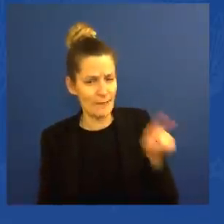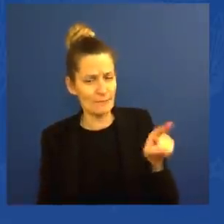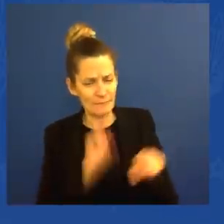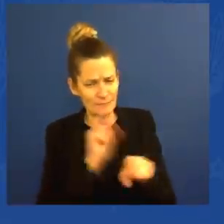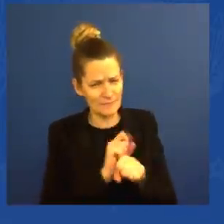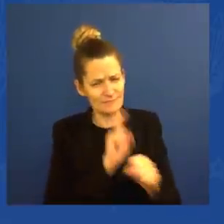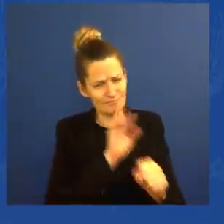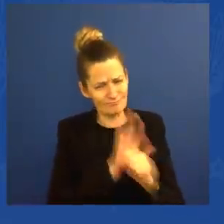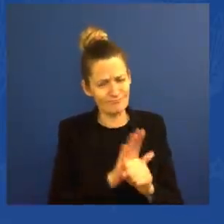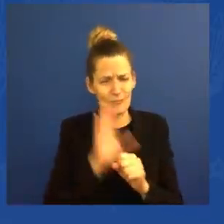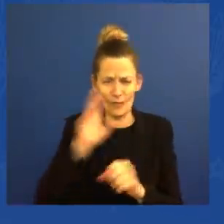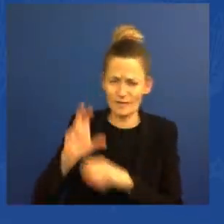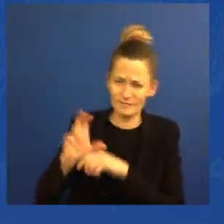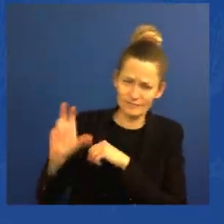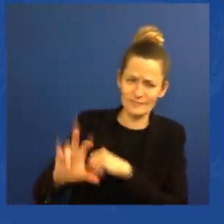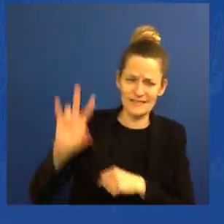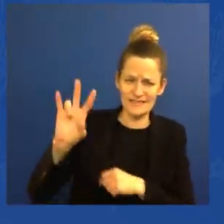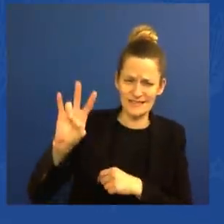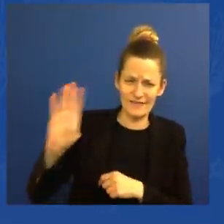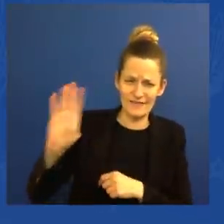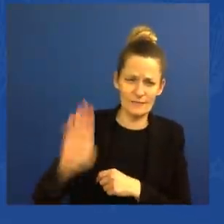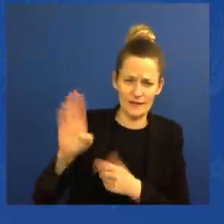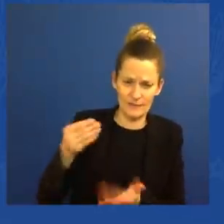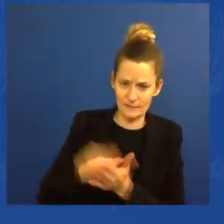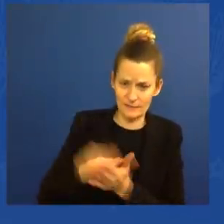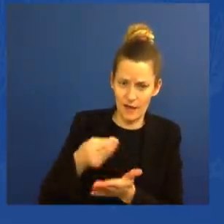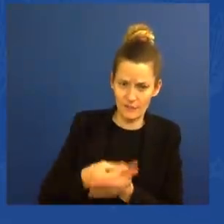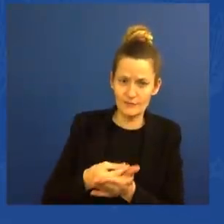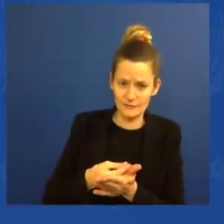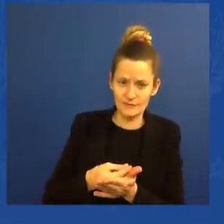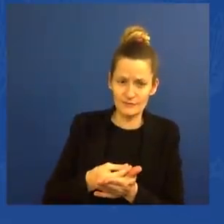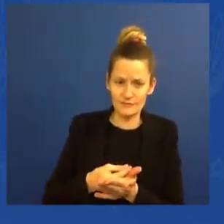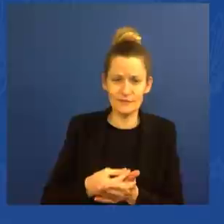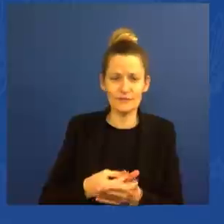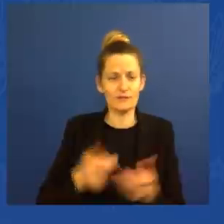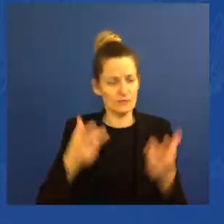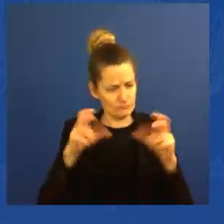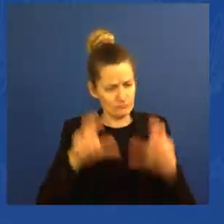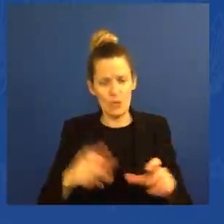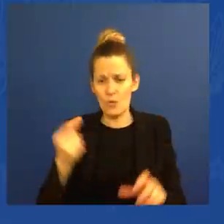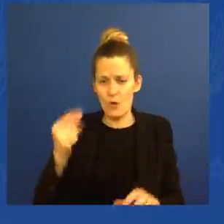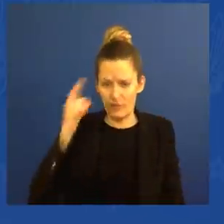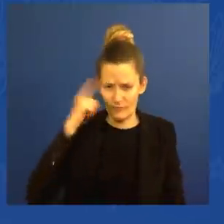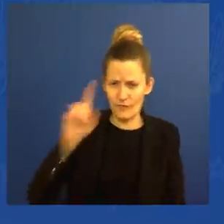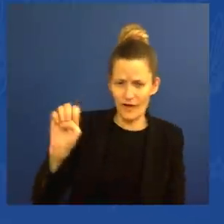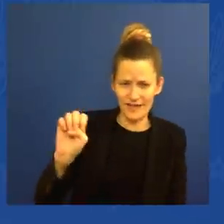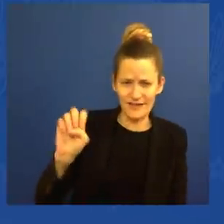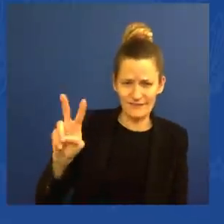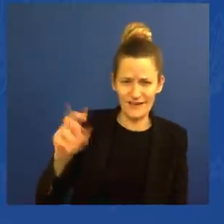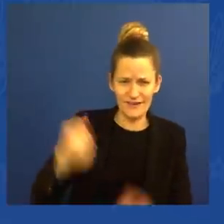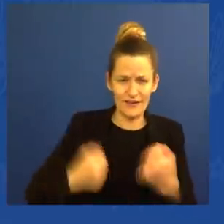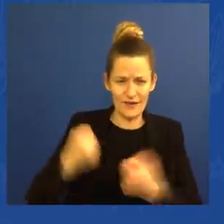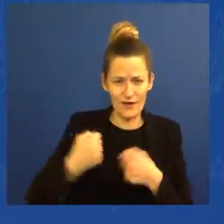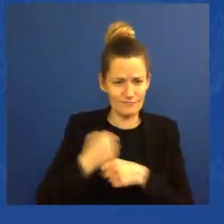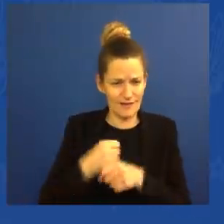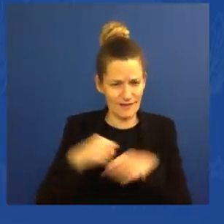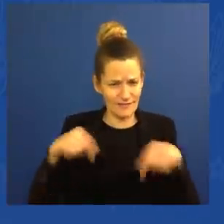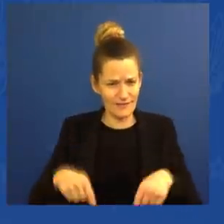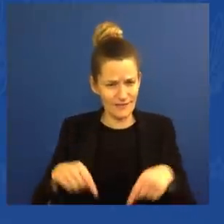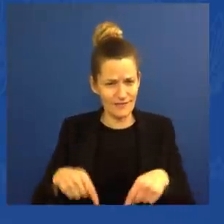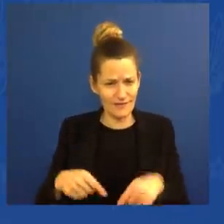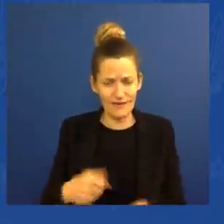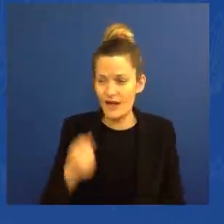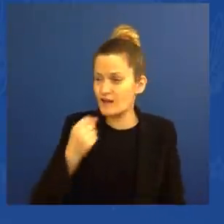few years ago, these companies might have built these factories elsewhere. Not now. They're building it right here in the United States of